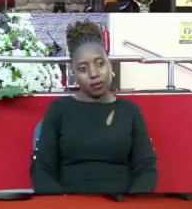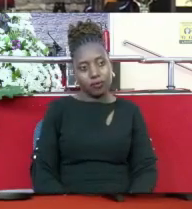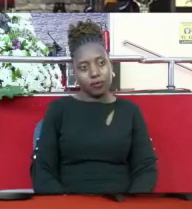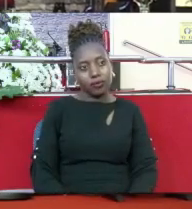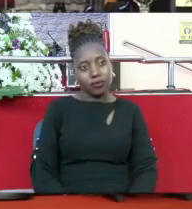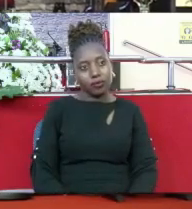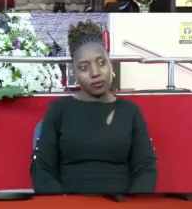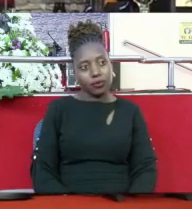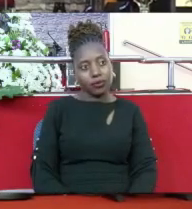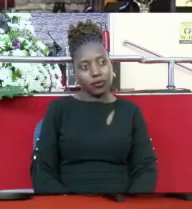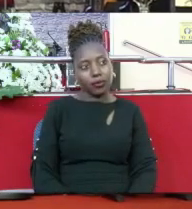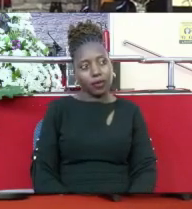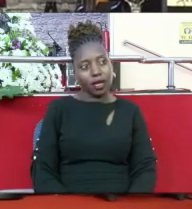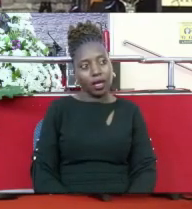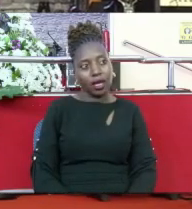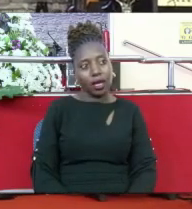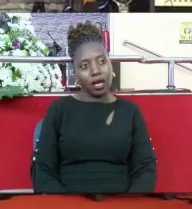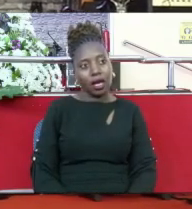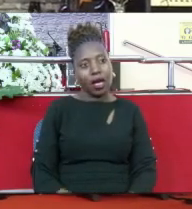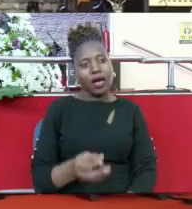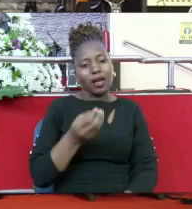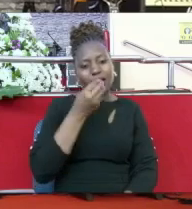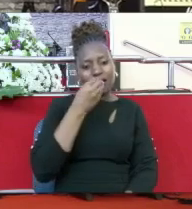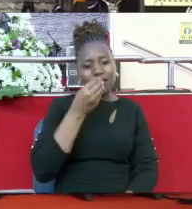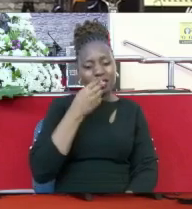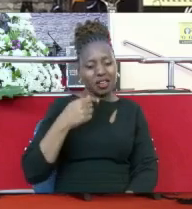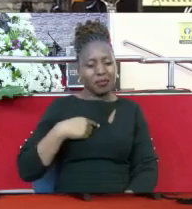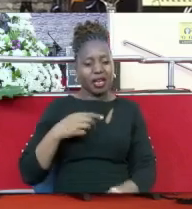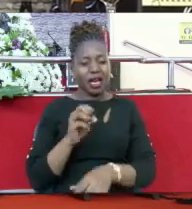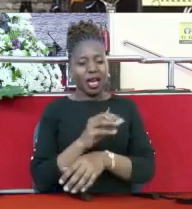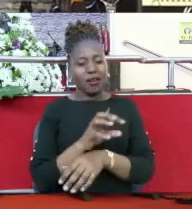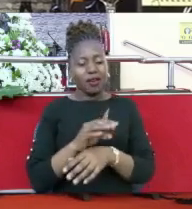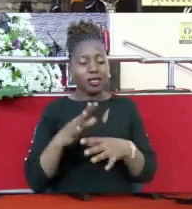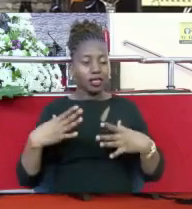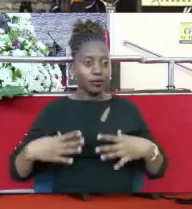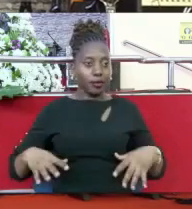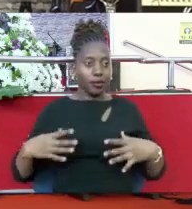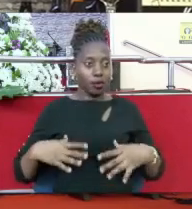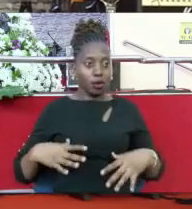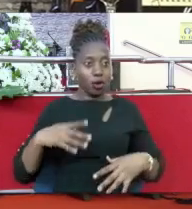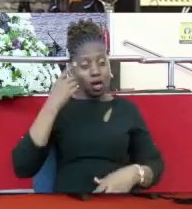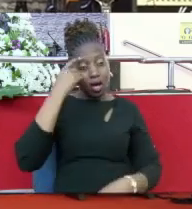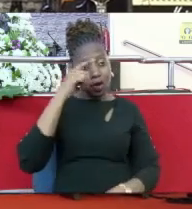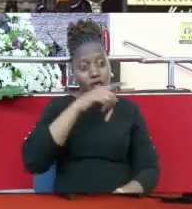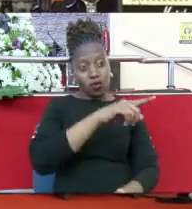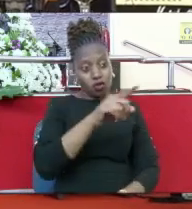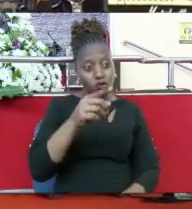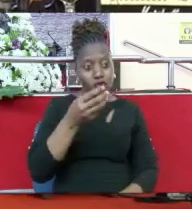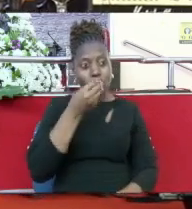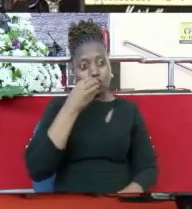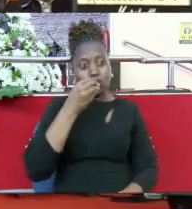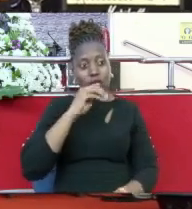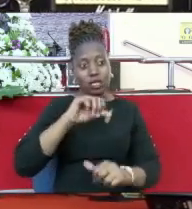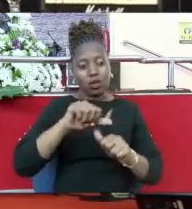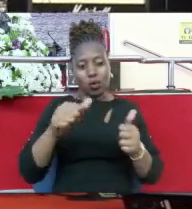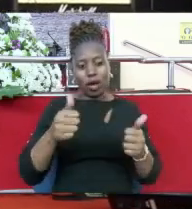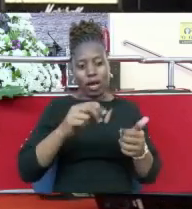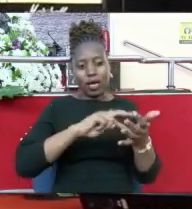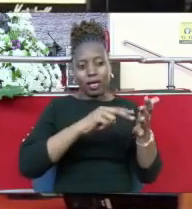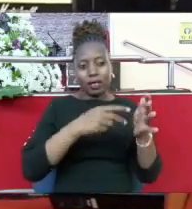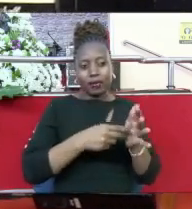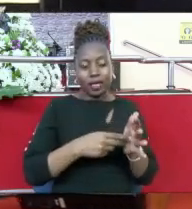And eating, I just tell people, just for you to eat well, you eat a variety of foods. You